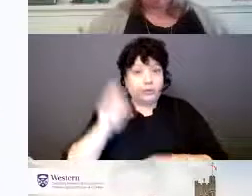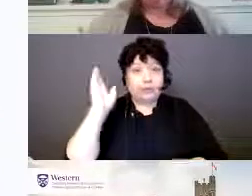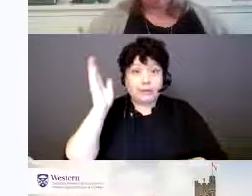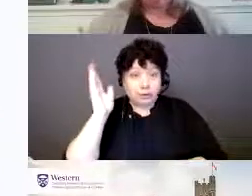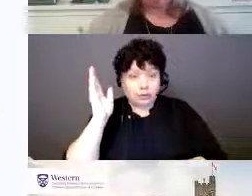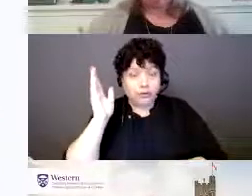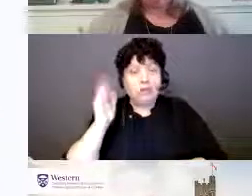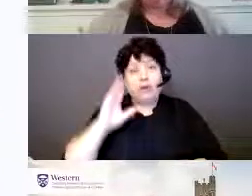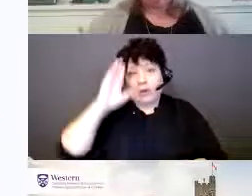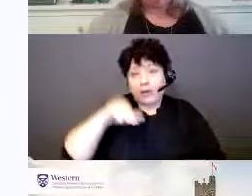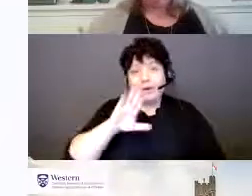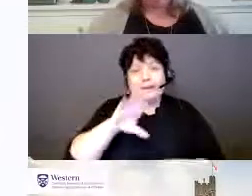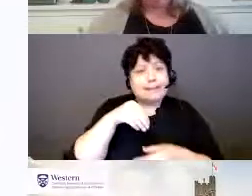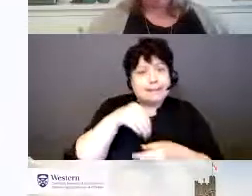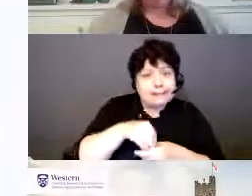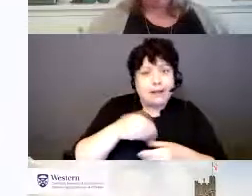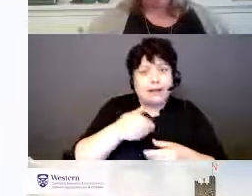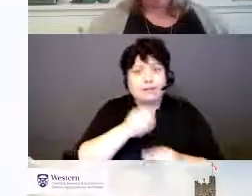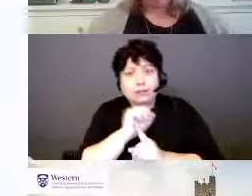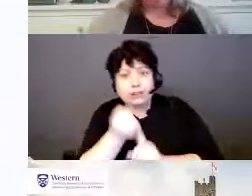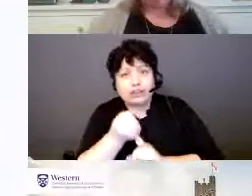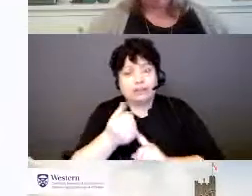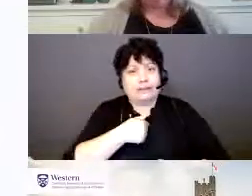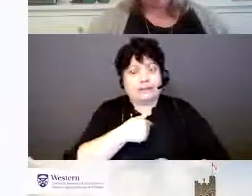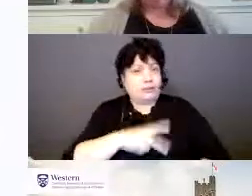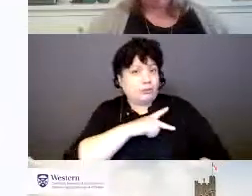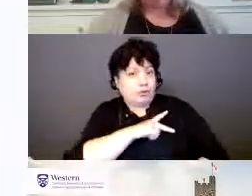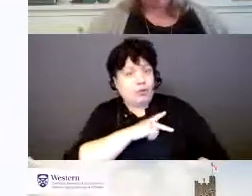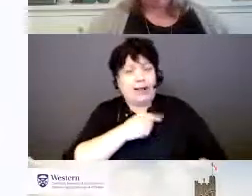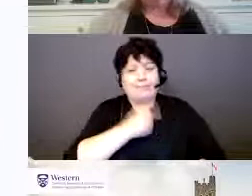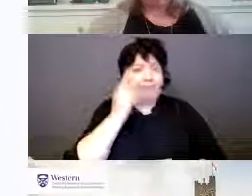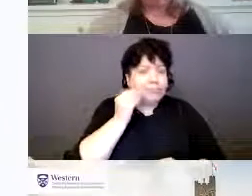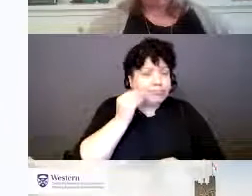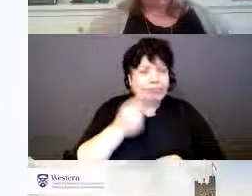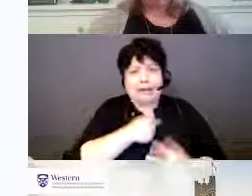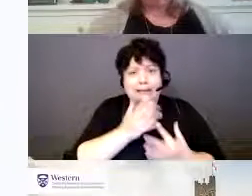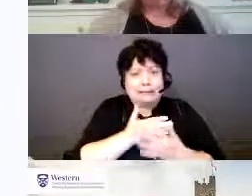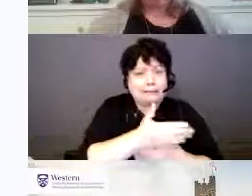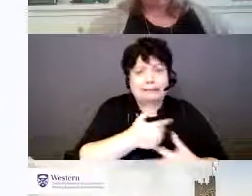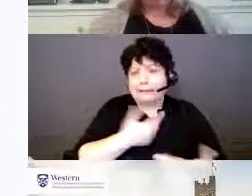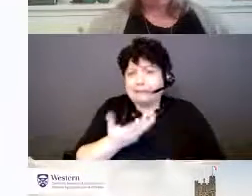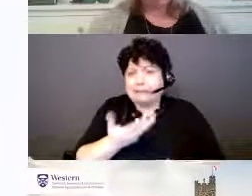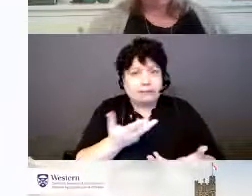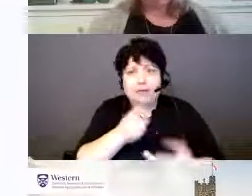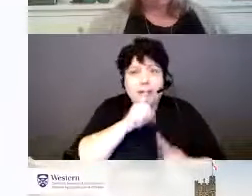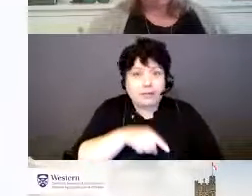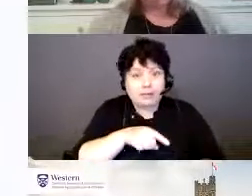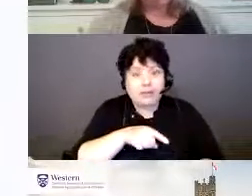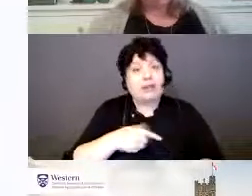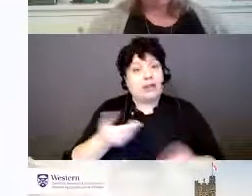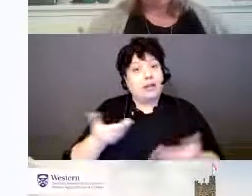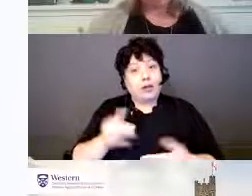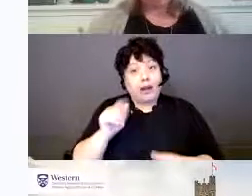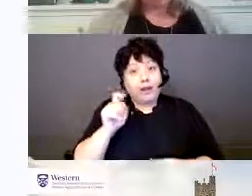we do understand there are circumstances where people may have personal situations that they do want assistance with. We are here at Elder Abuse